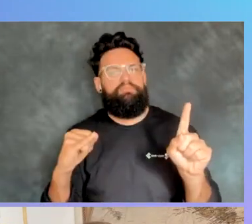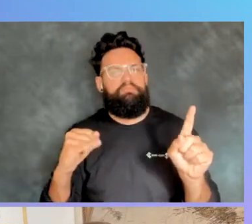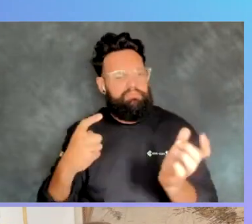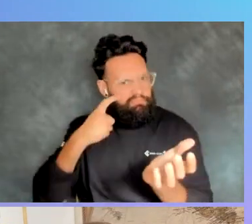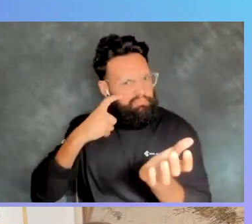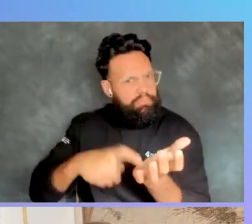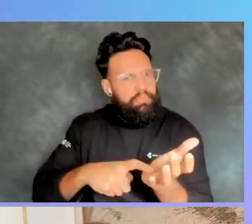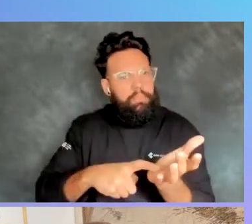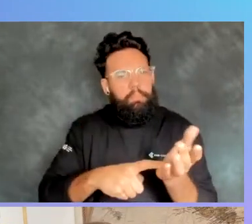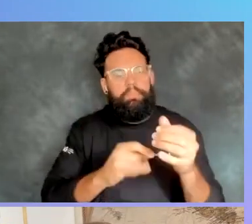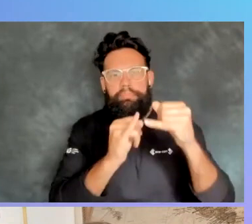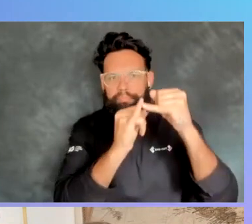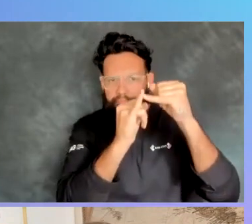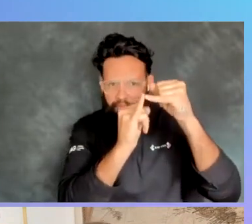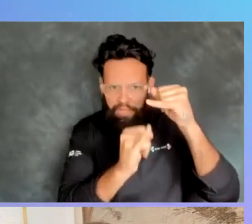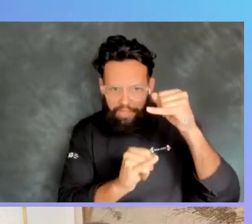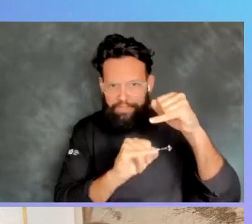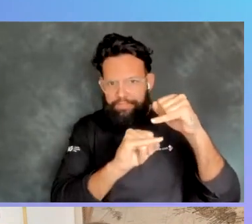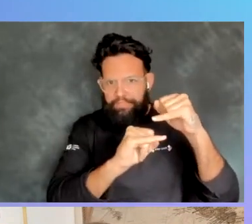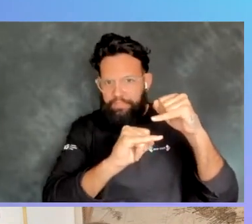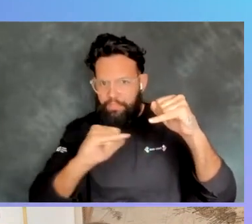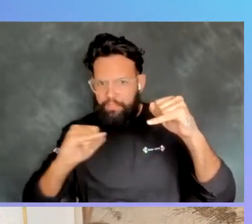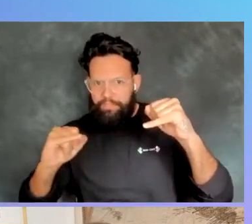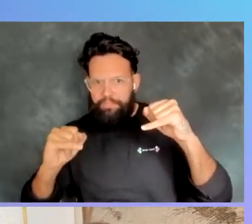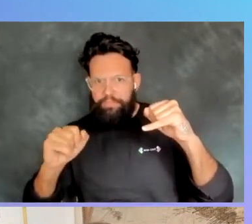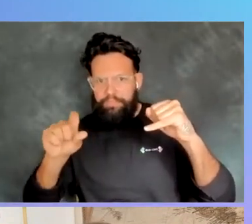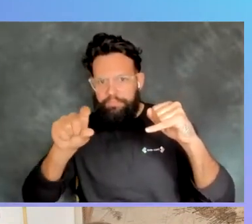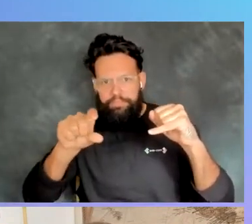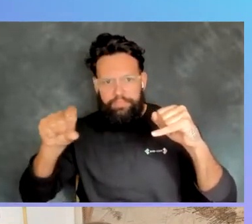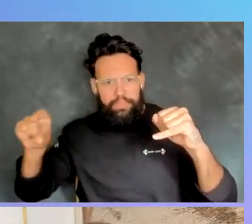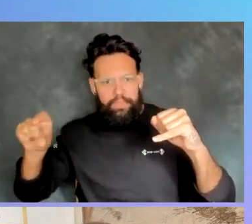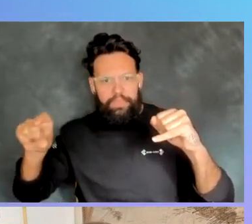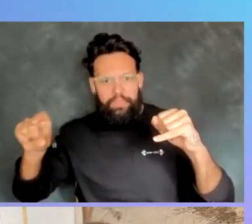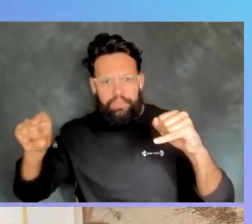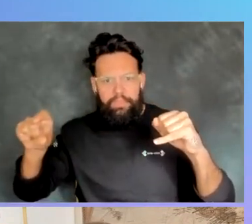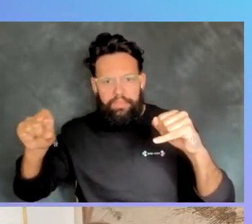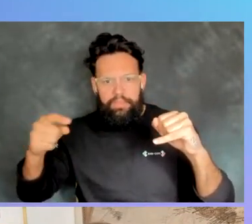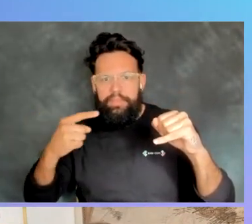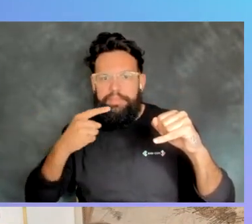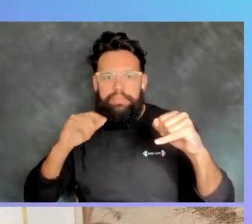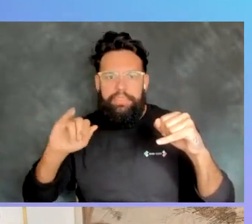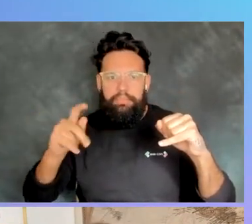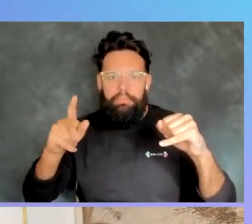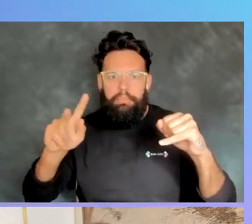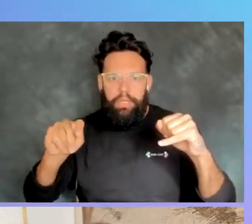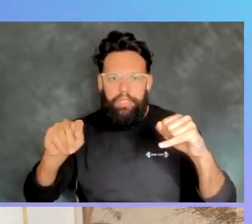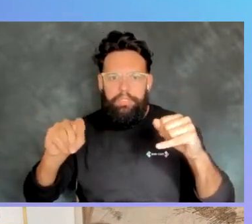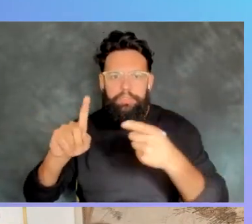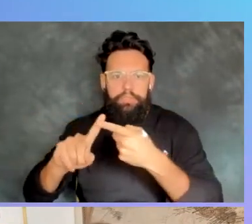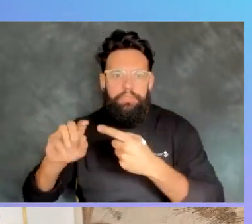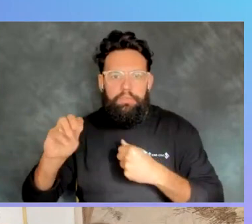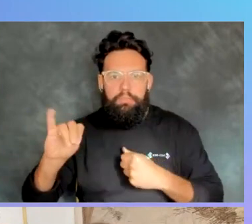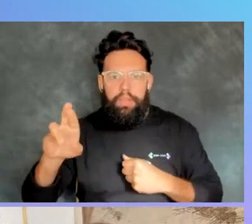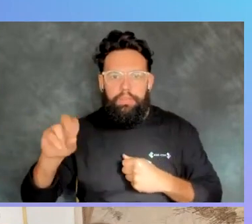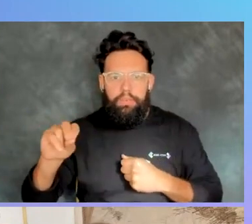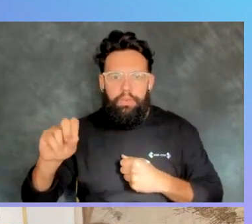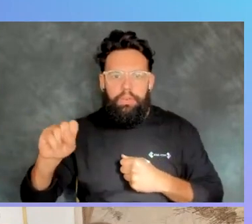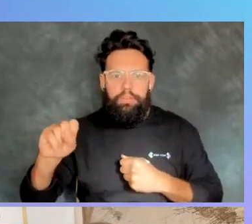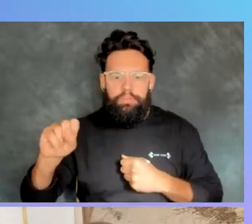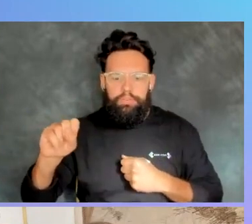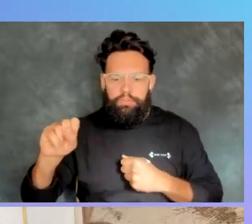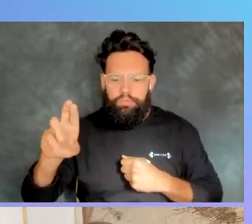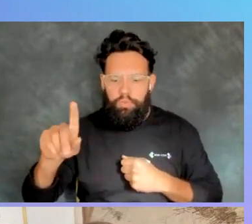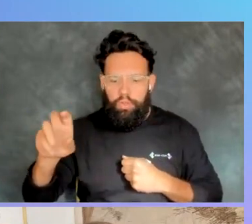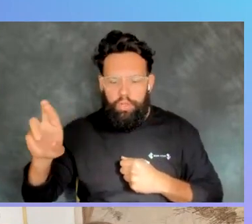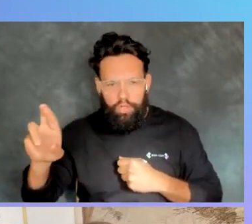Then this line goes into, it says input to microcontroller,